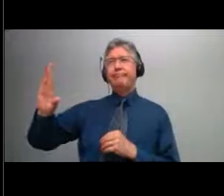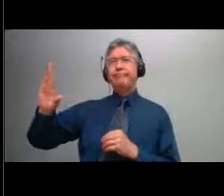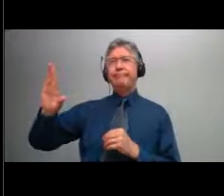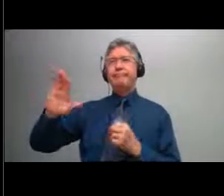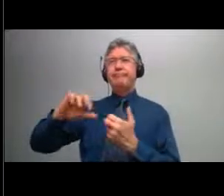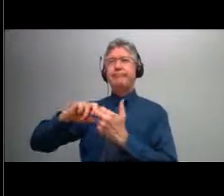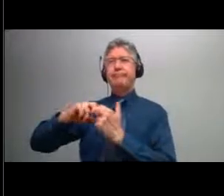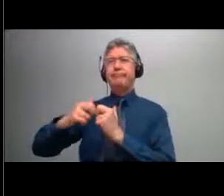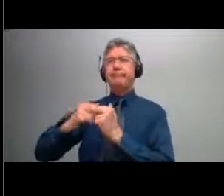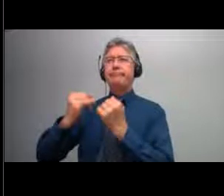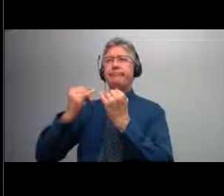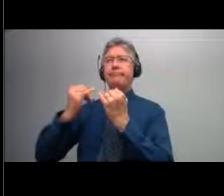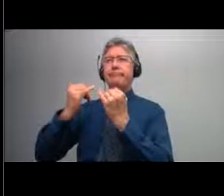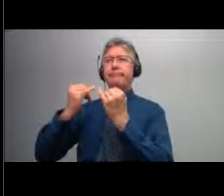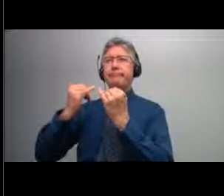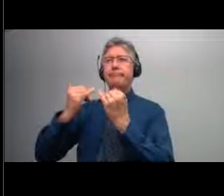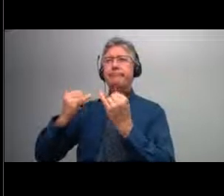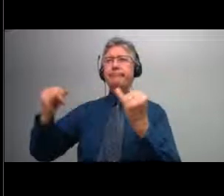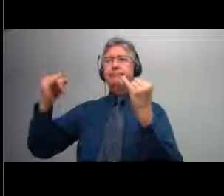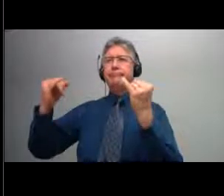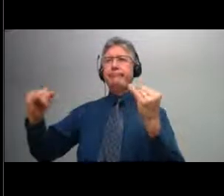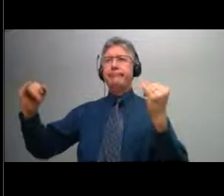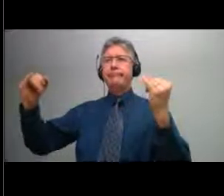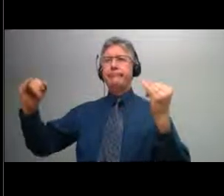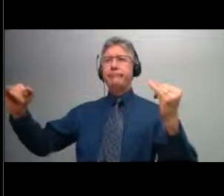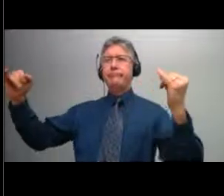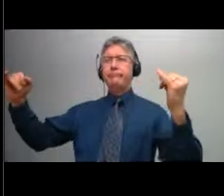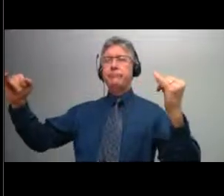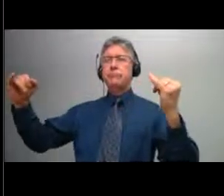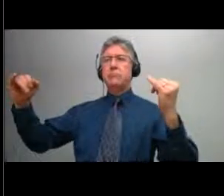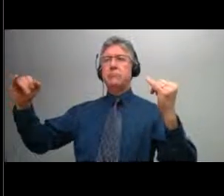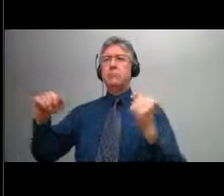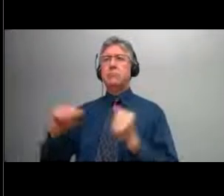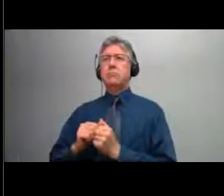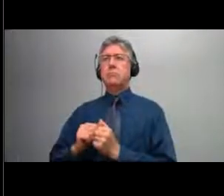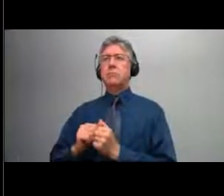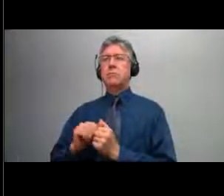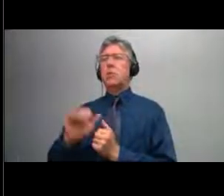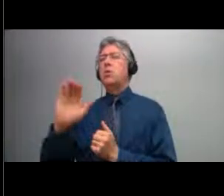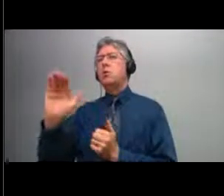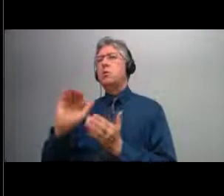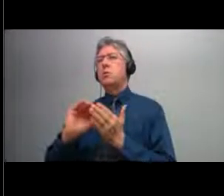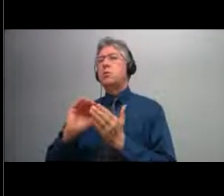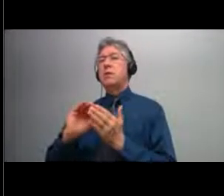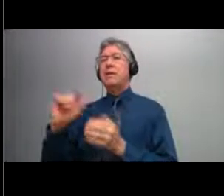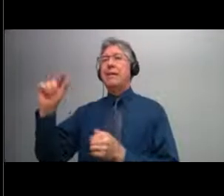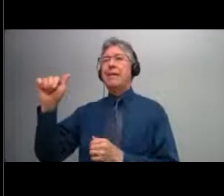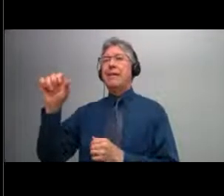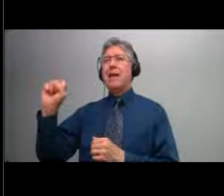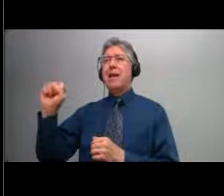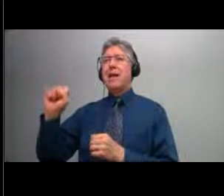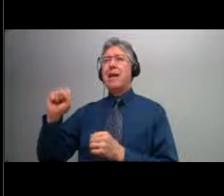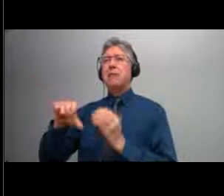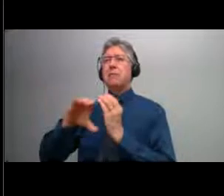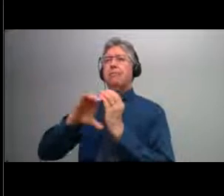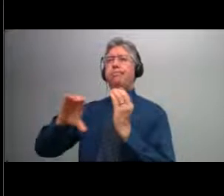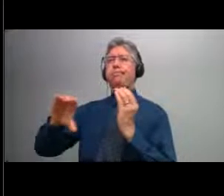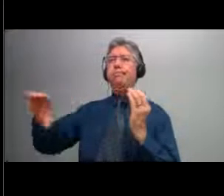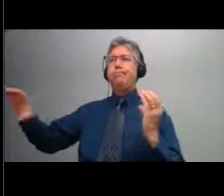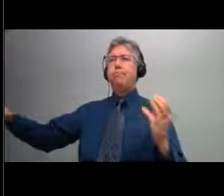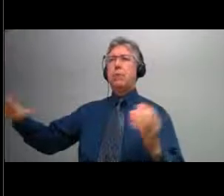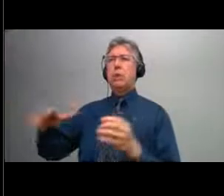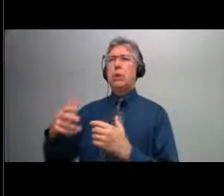that has a high pressure natural gas line